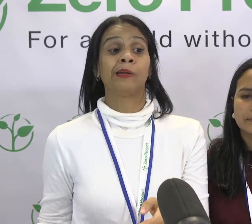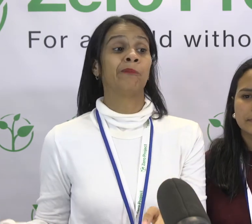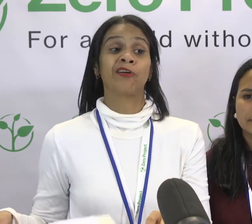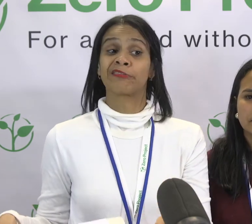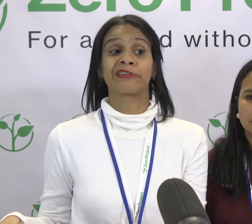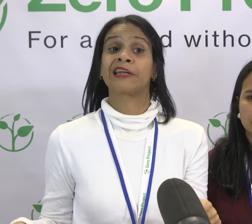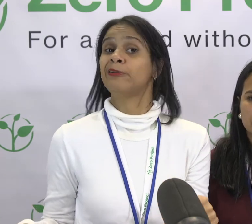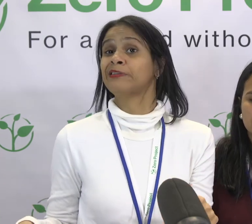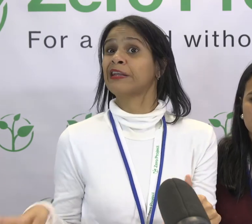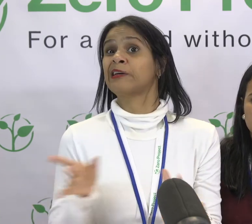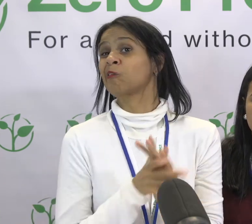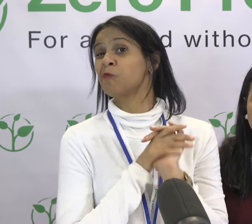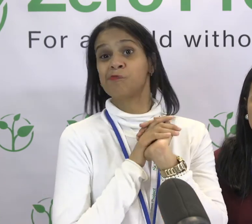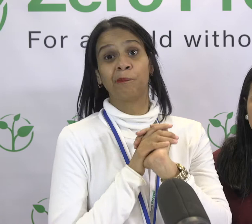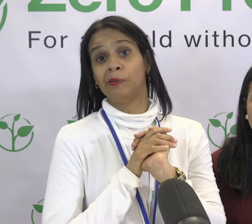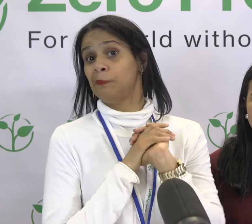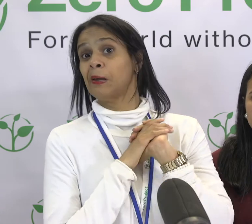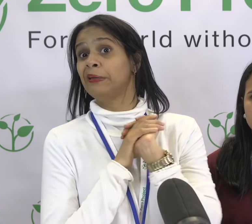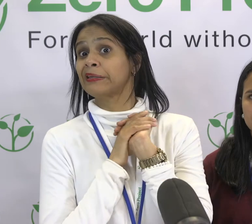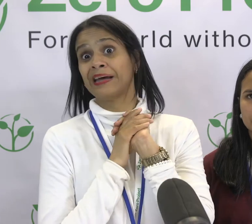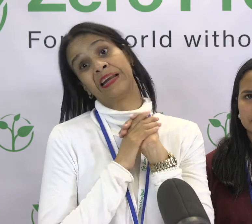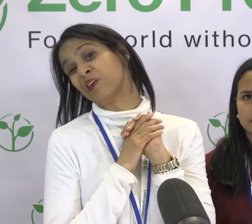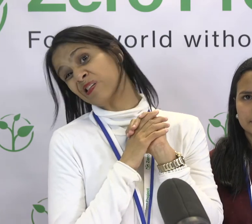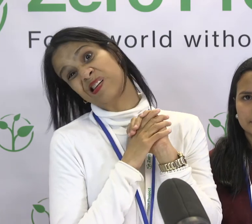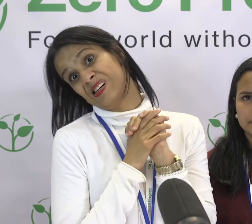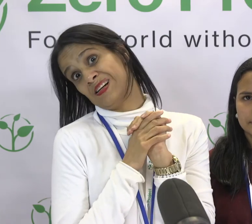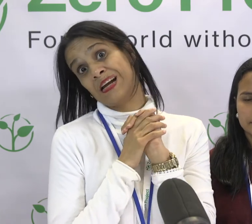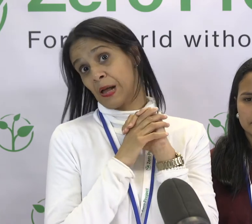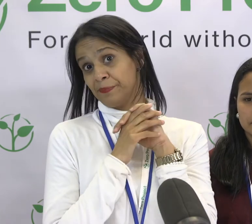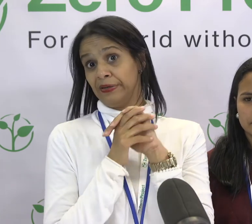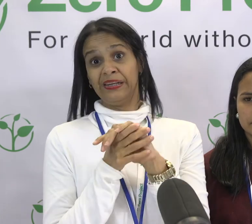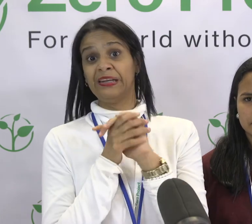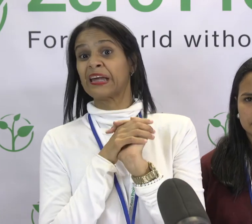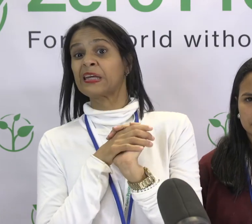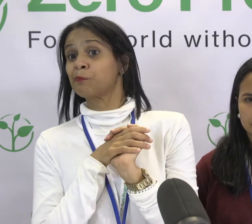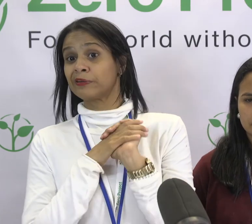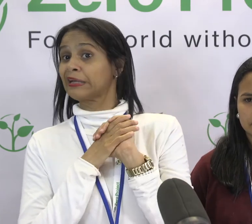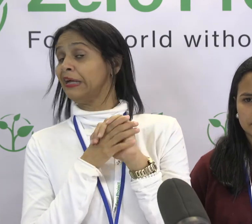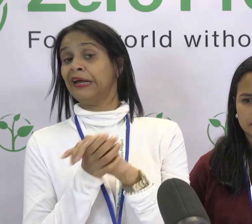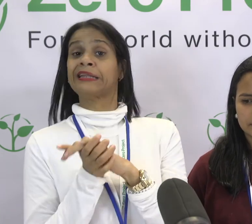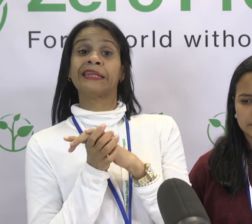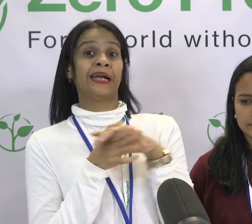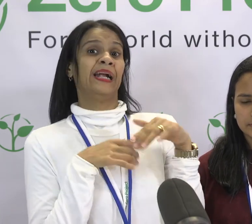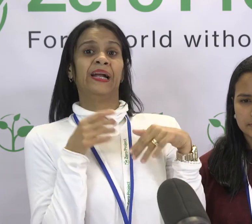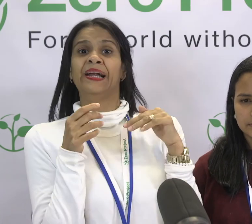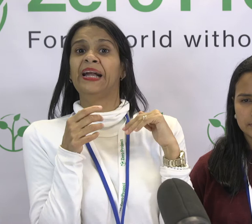gran premio se lo dedico primeramente a Dios, a mi equipo